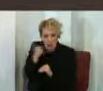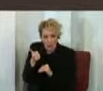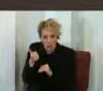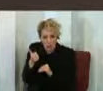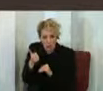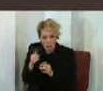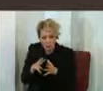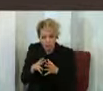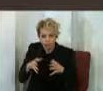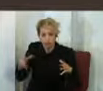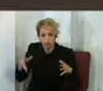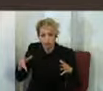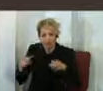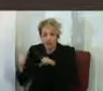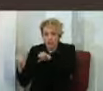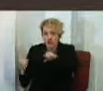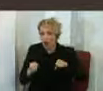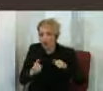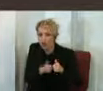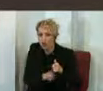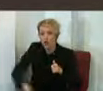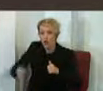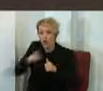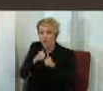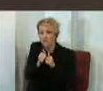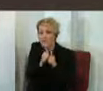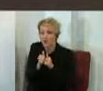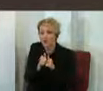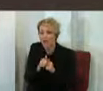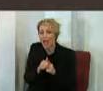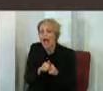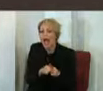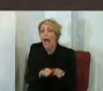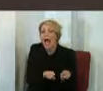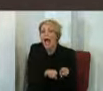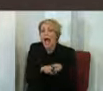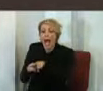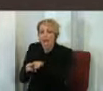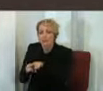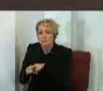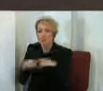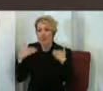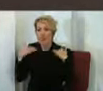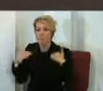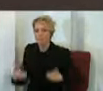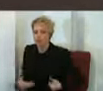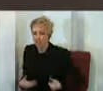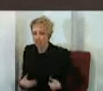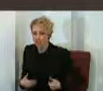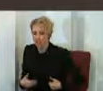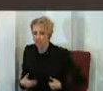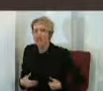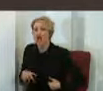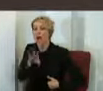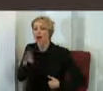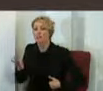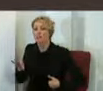together as the body of Christ. May God be honored through this